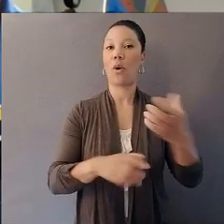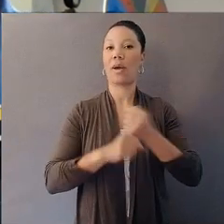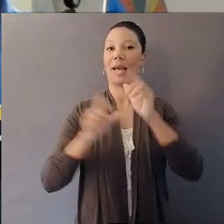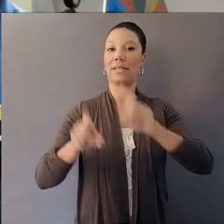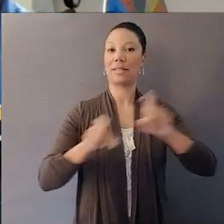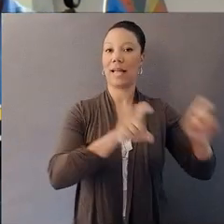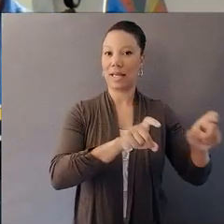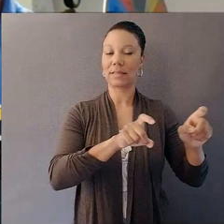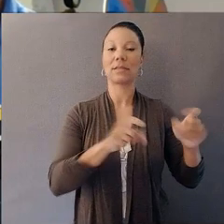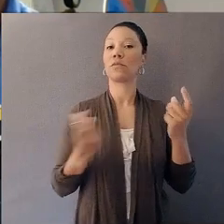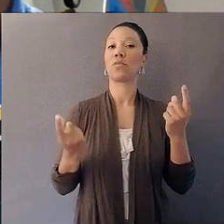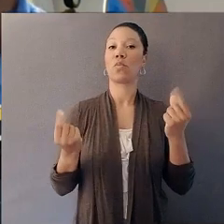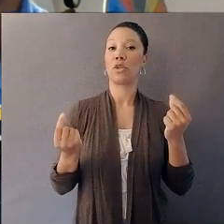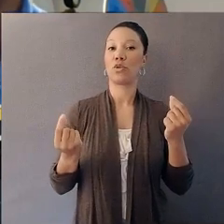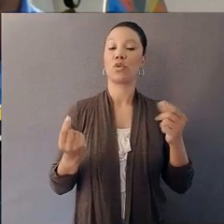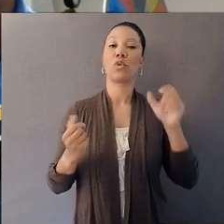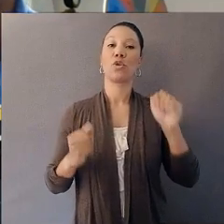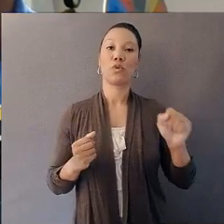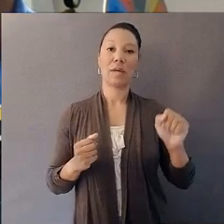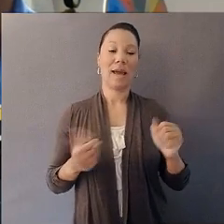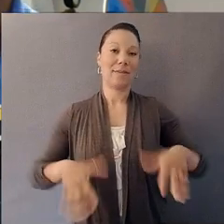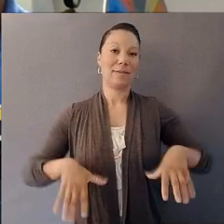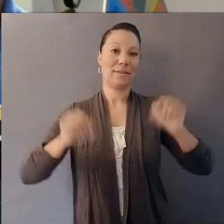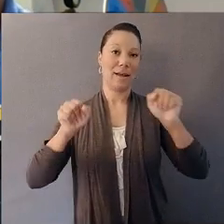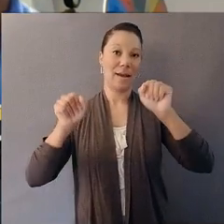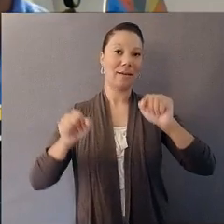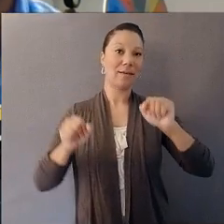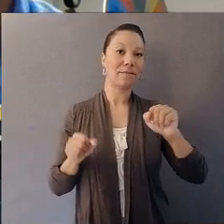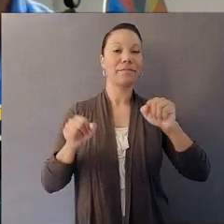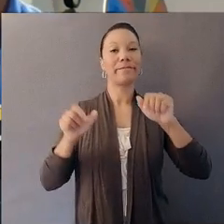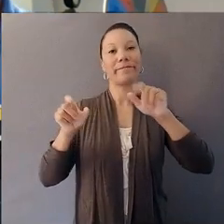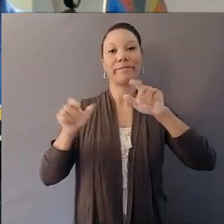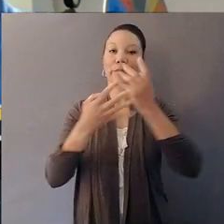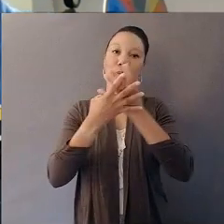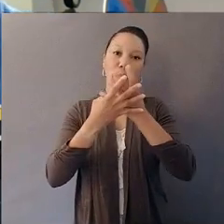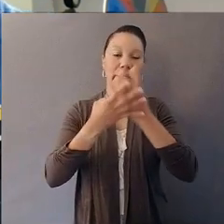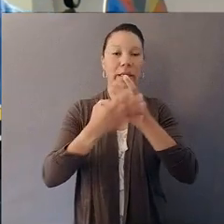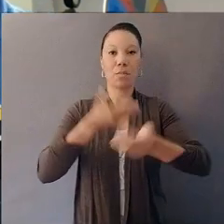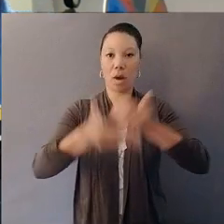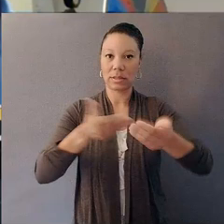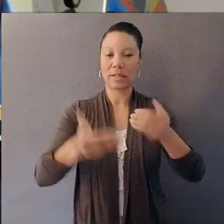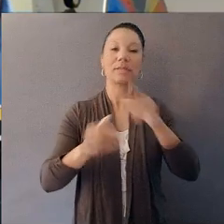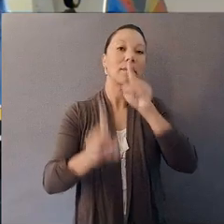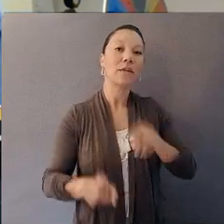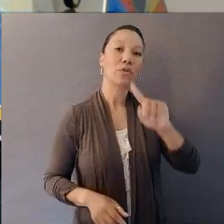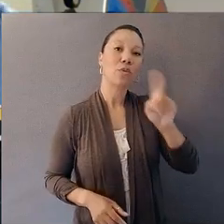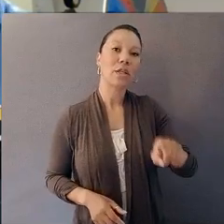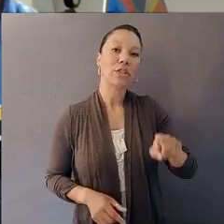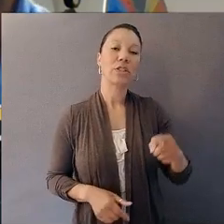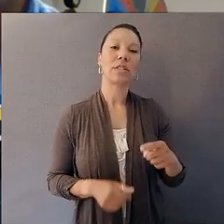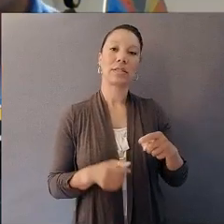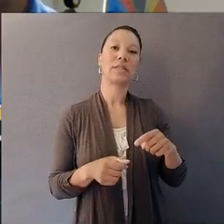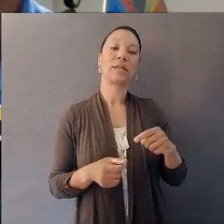by completing the screening survey online. And that website again is projectbaseline.com. Once